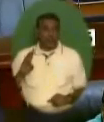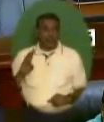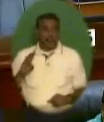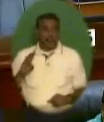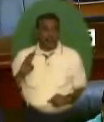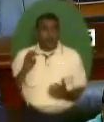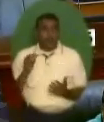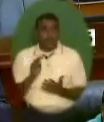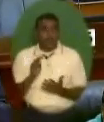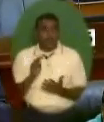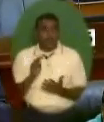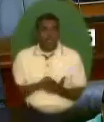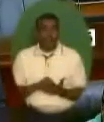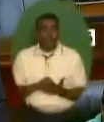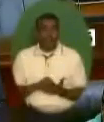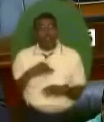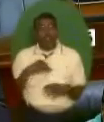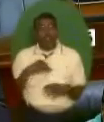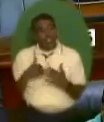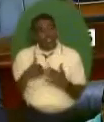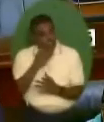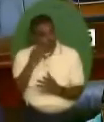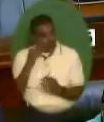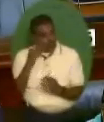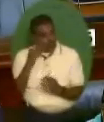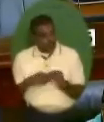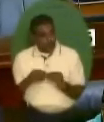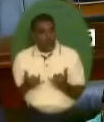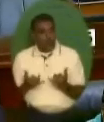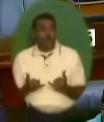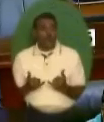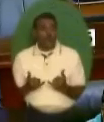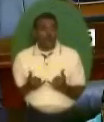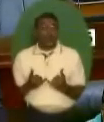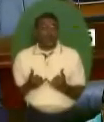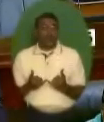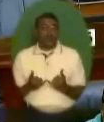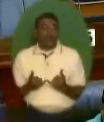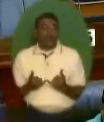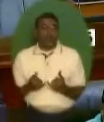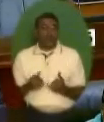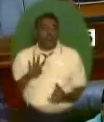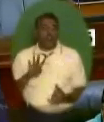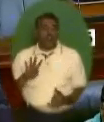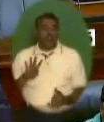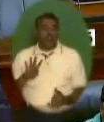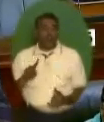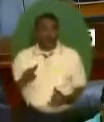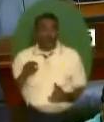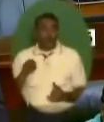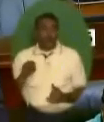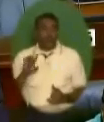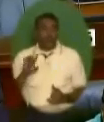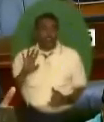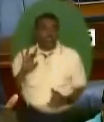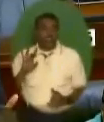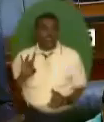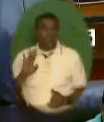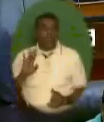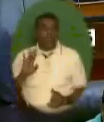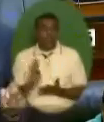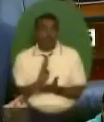2011. The revised figure for that same period, 2011, is $41.8 billion,